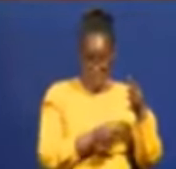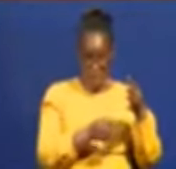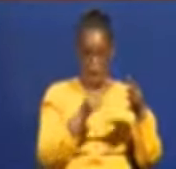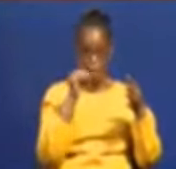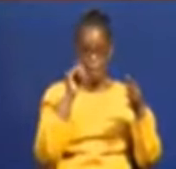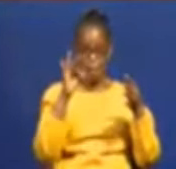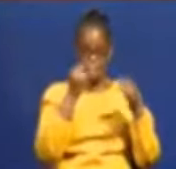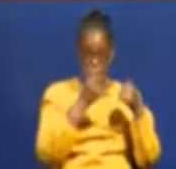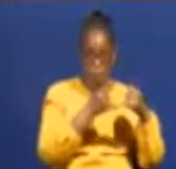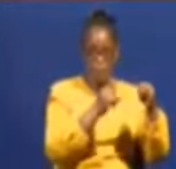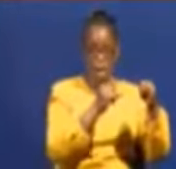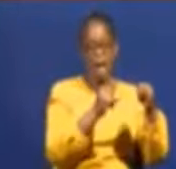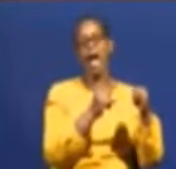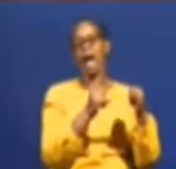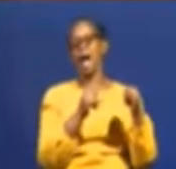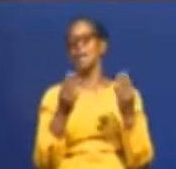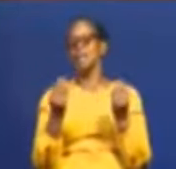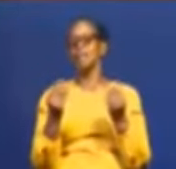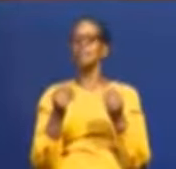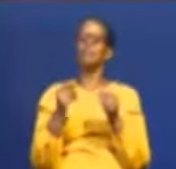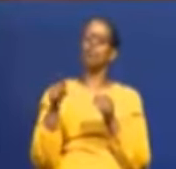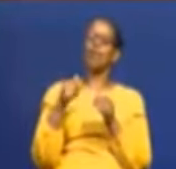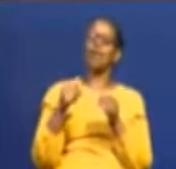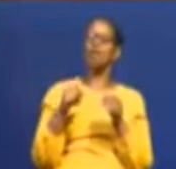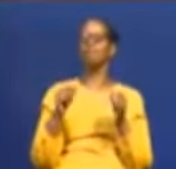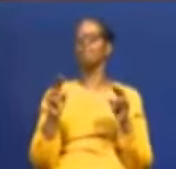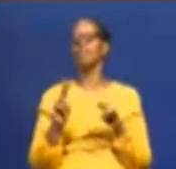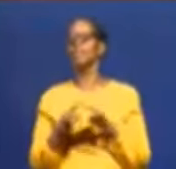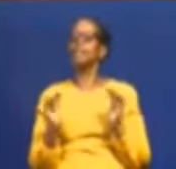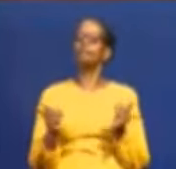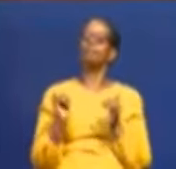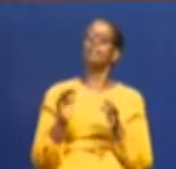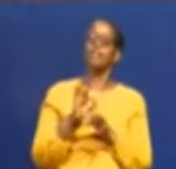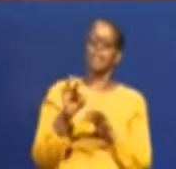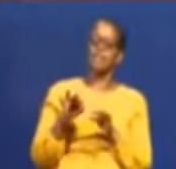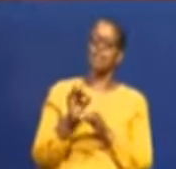time even having tea with the majority leader. And he knows this.